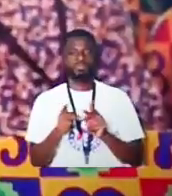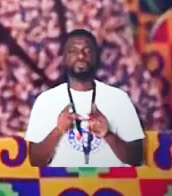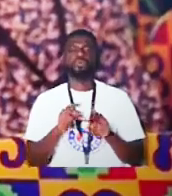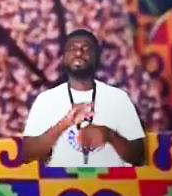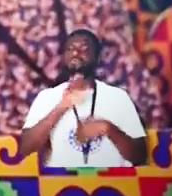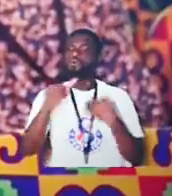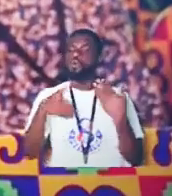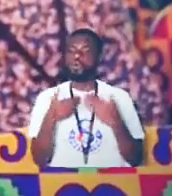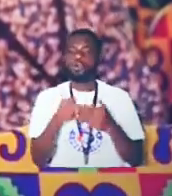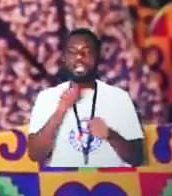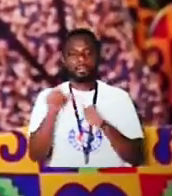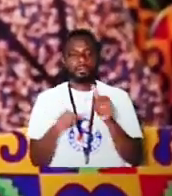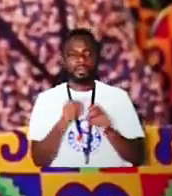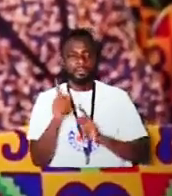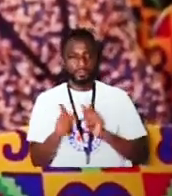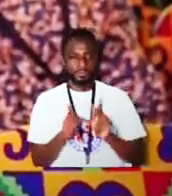people.